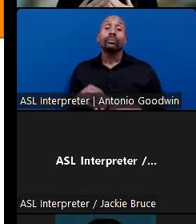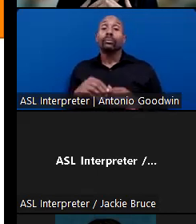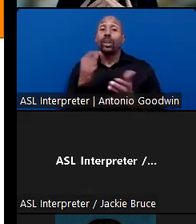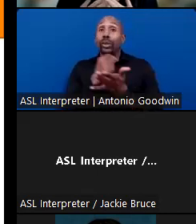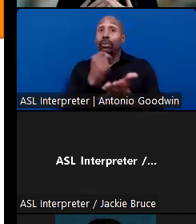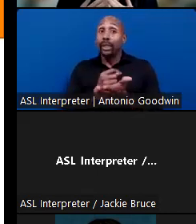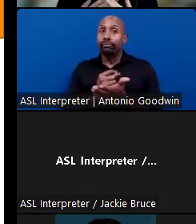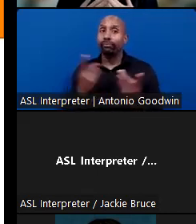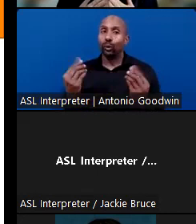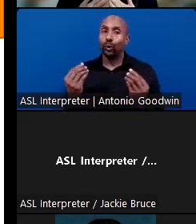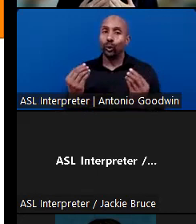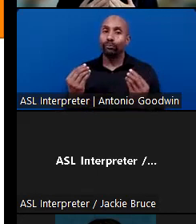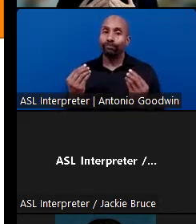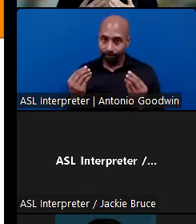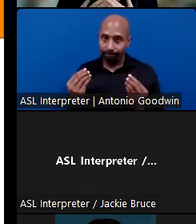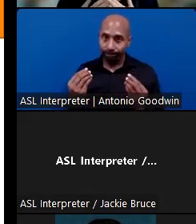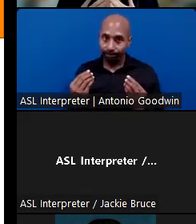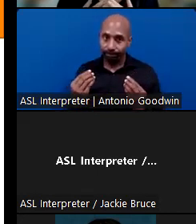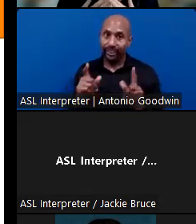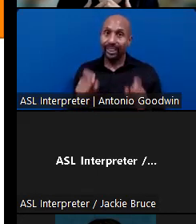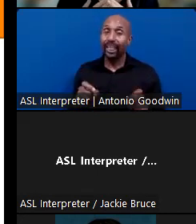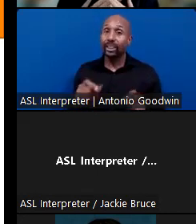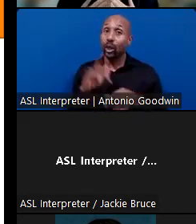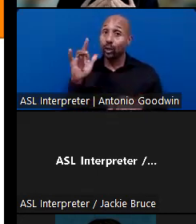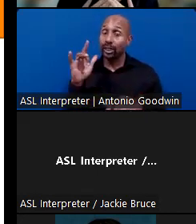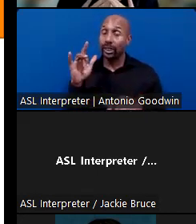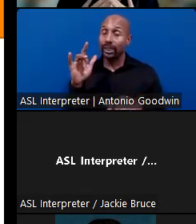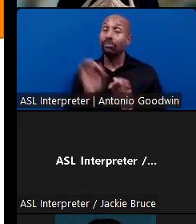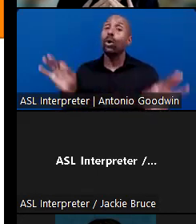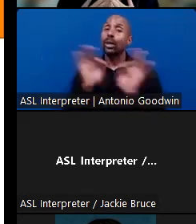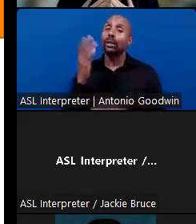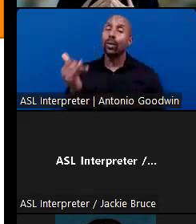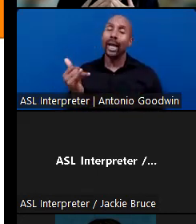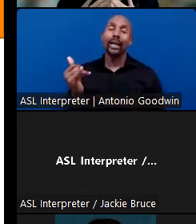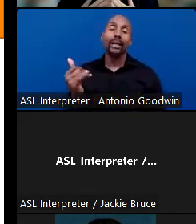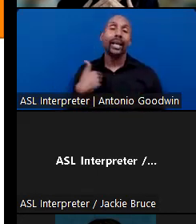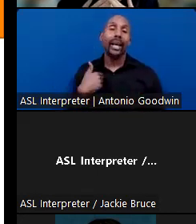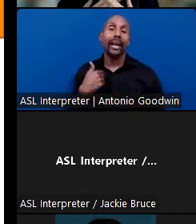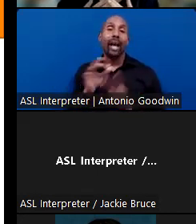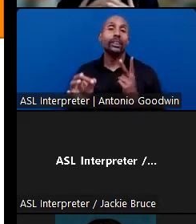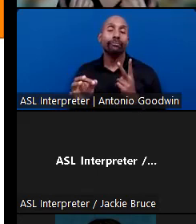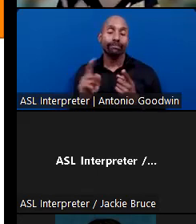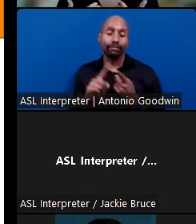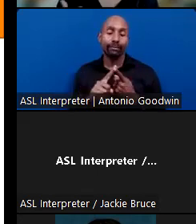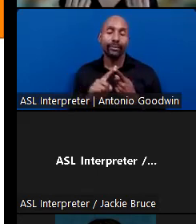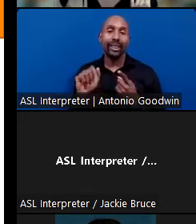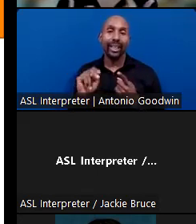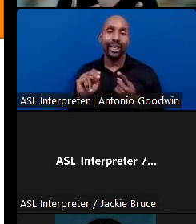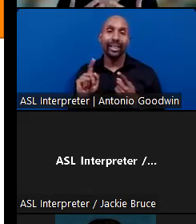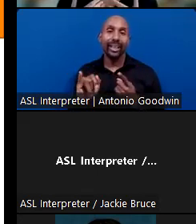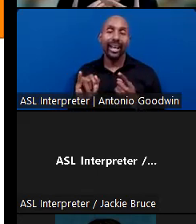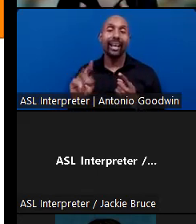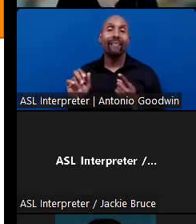because there are two options for antiviral drugs. So oral medication